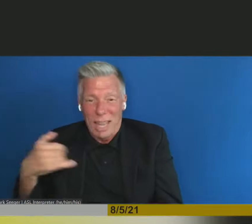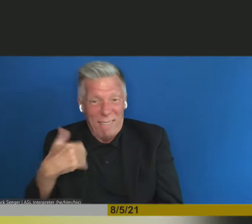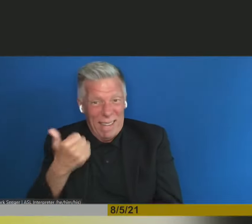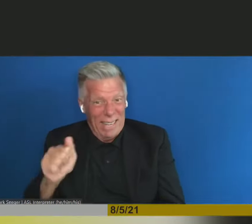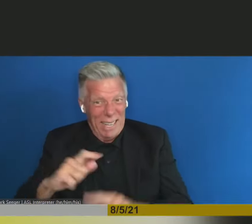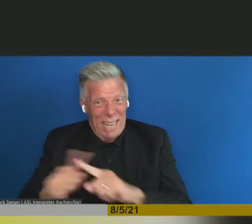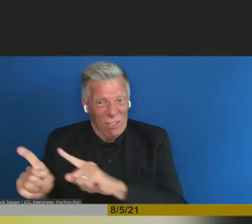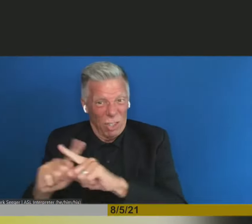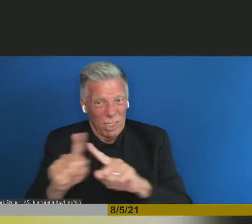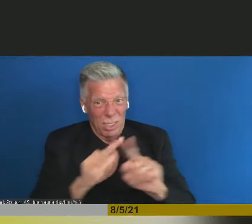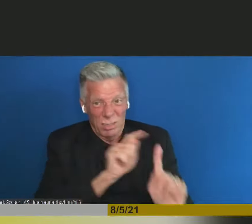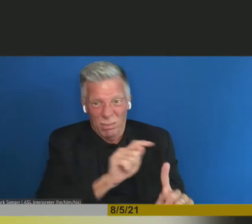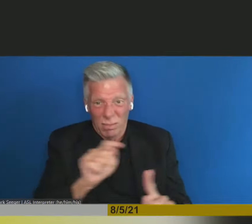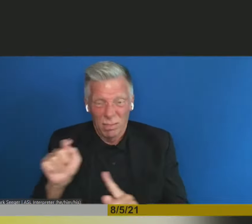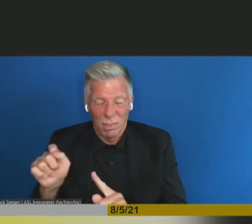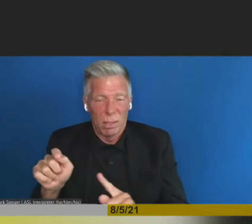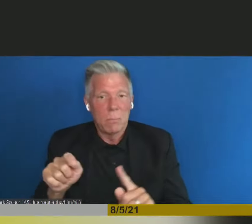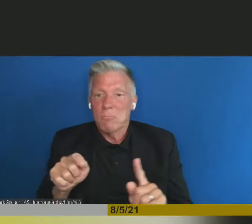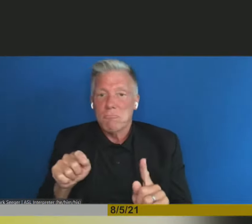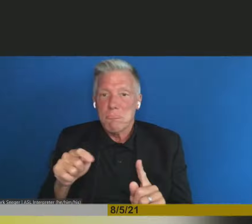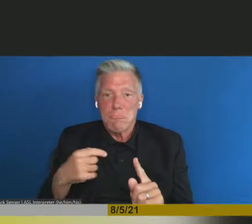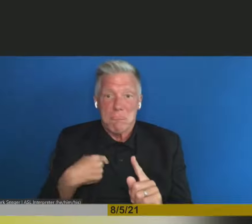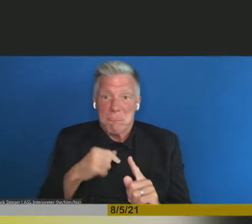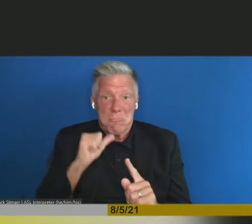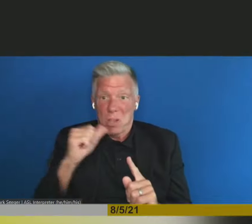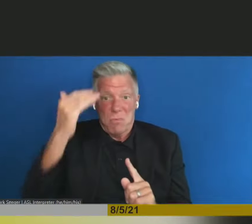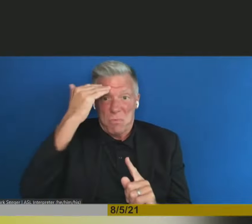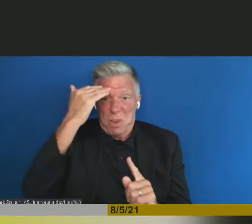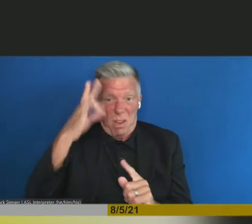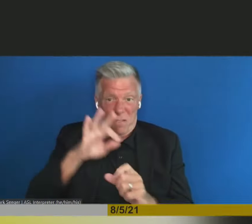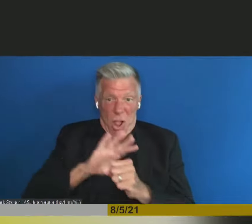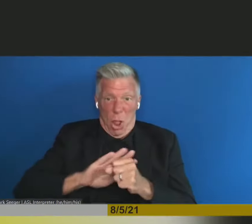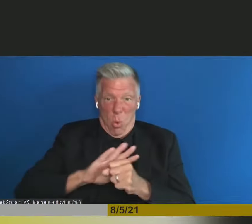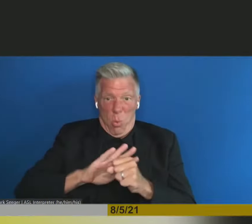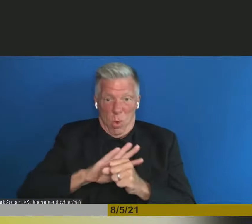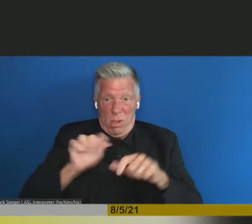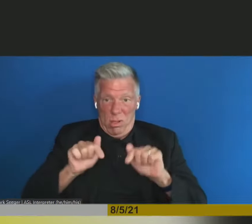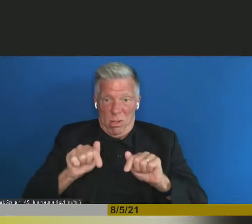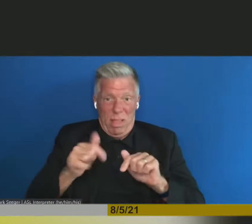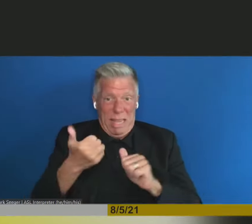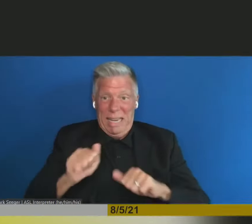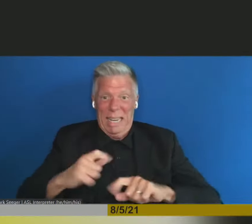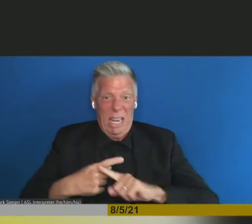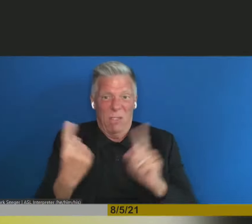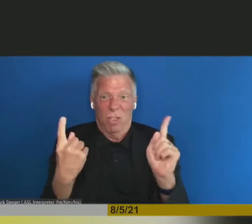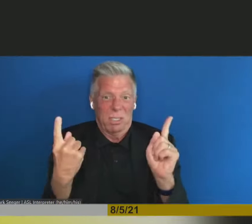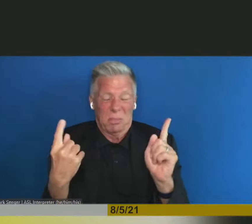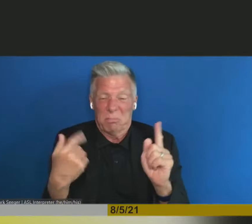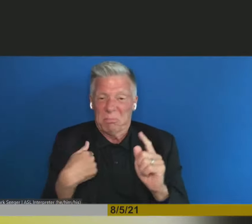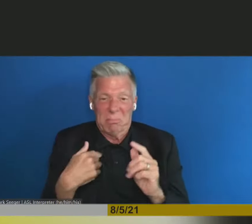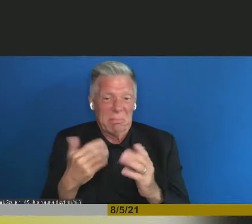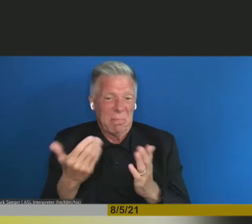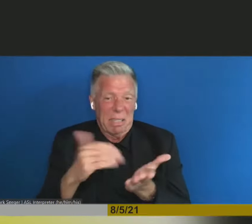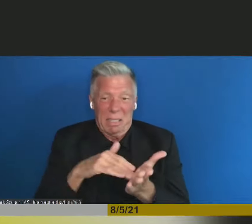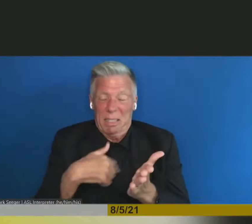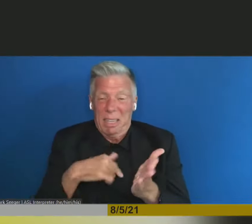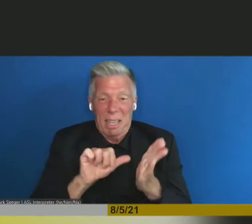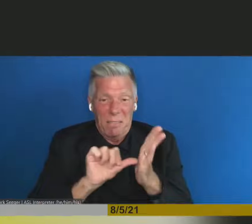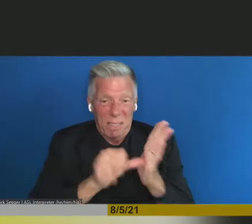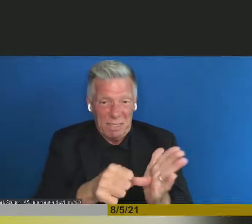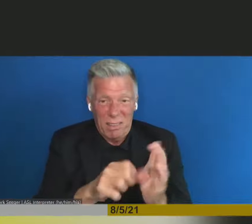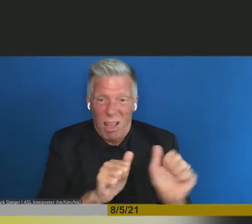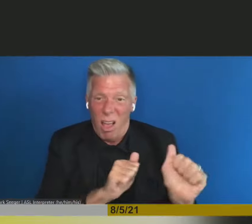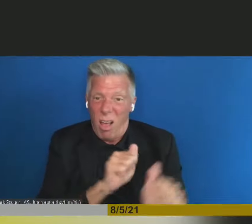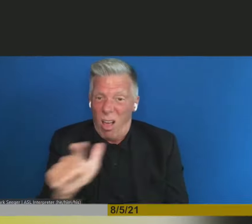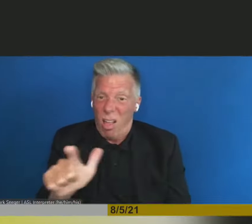I'm not aware of any differences with regard to that. And again, I would just emphasize that all three,